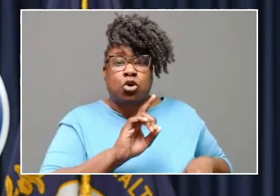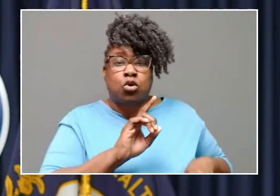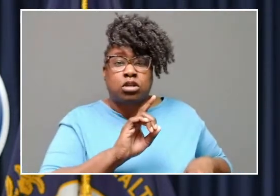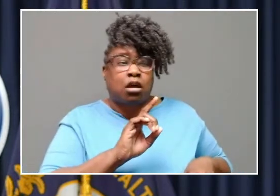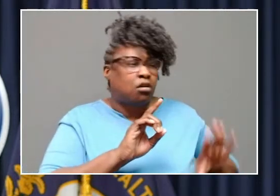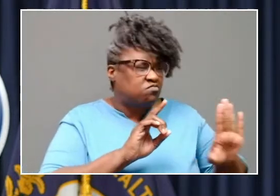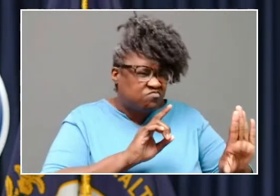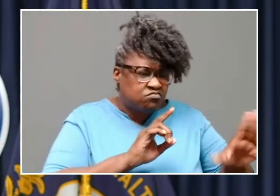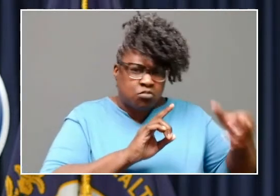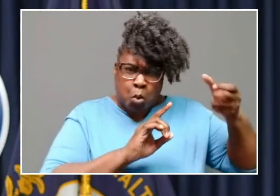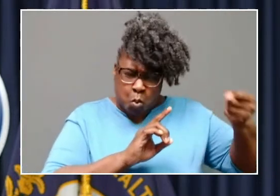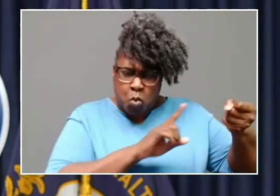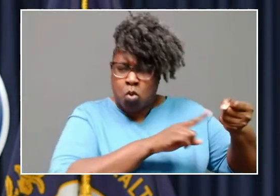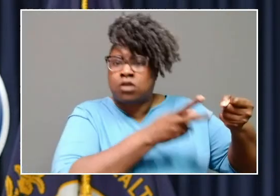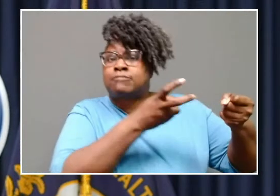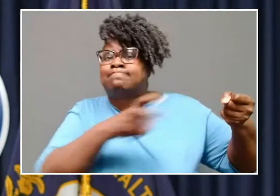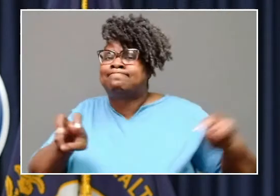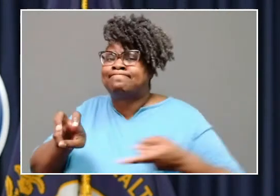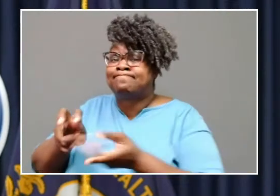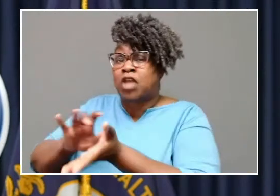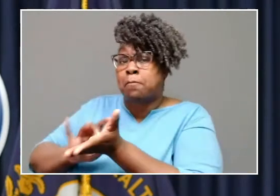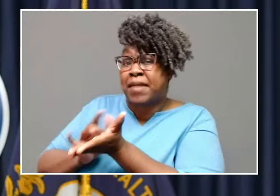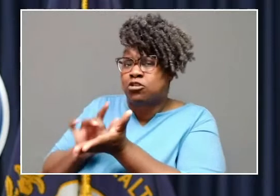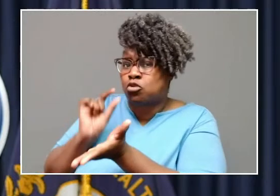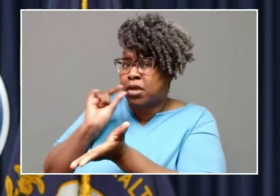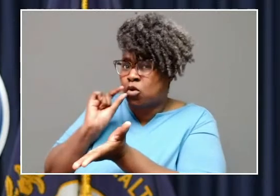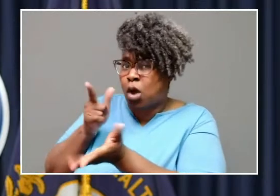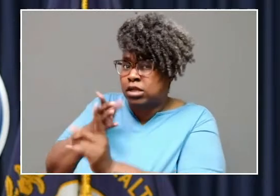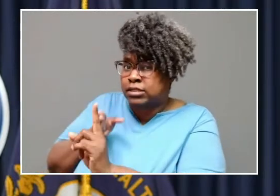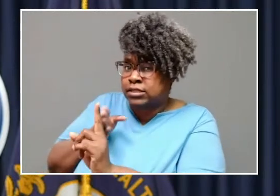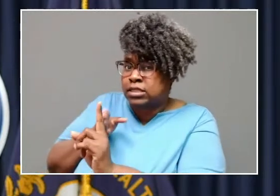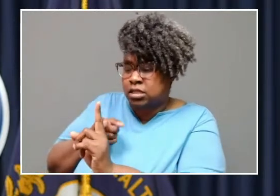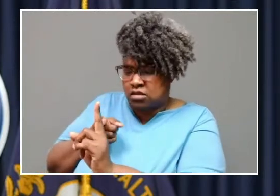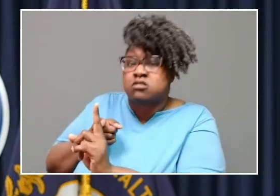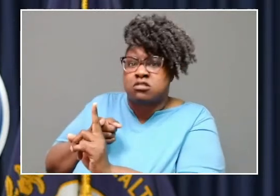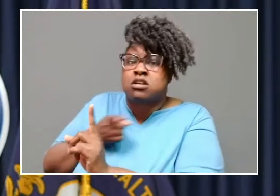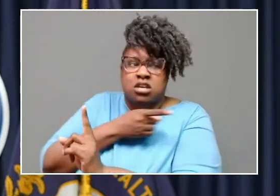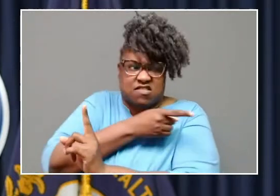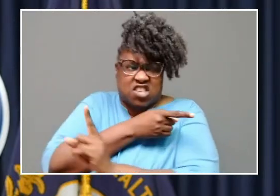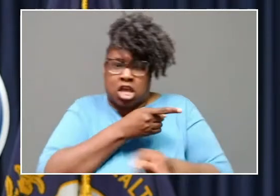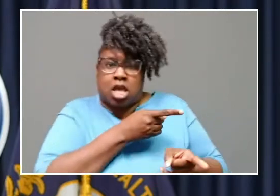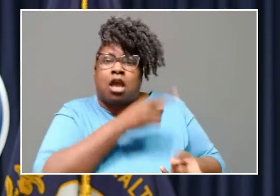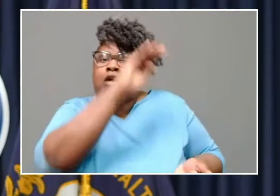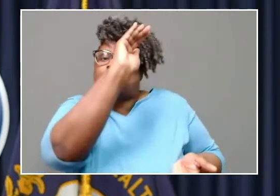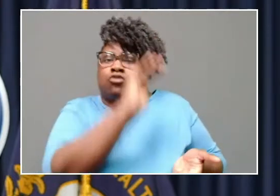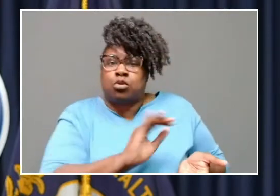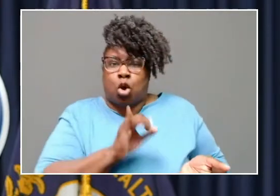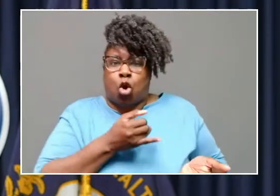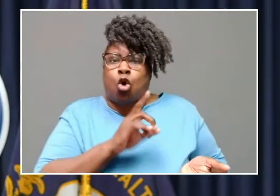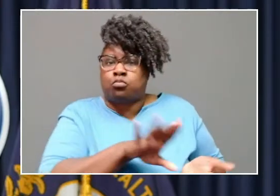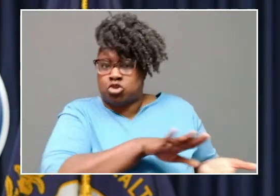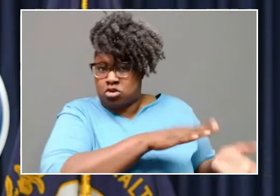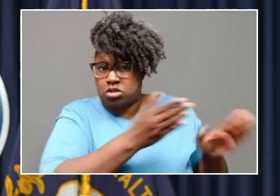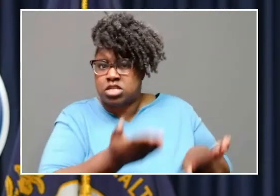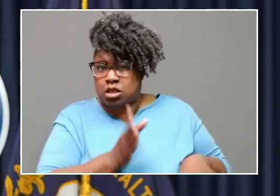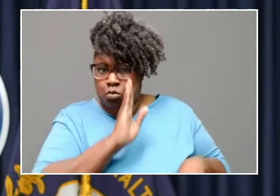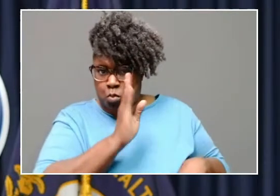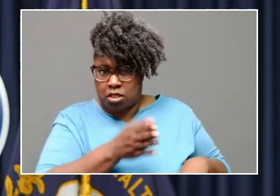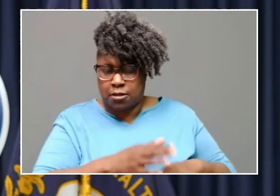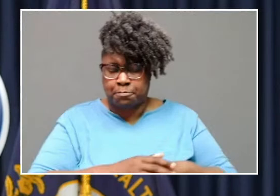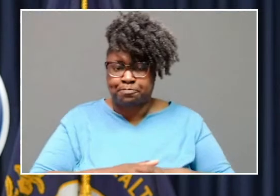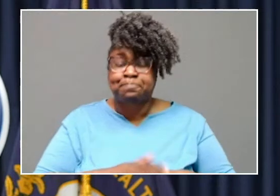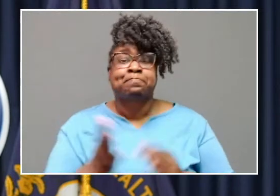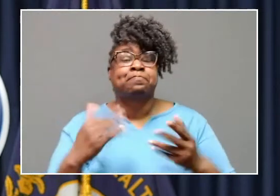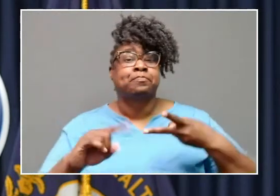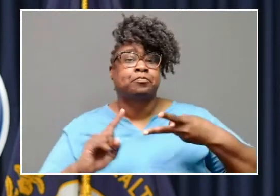instead with medical marijuana, yes, I do believe that it will result in fewer opioid deaths. Our travel trailers, we've